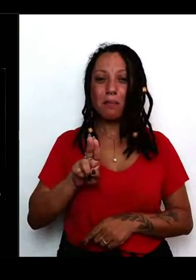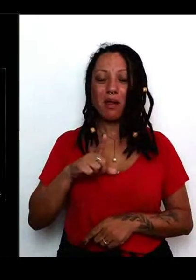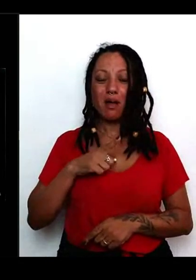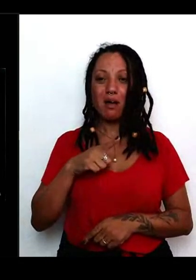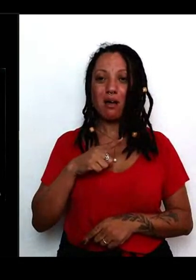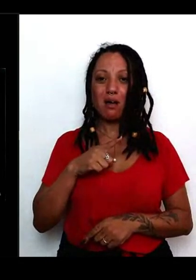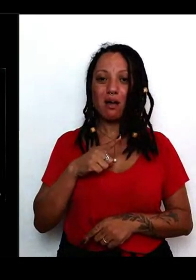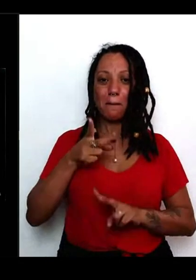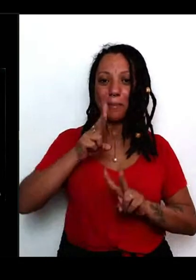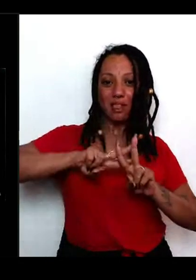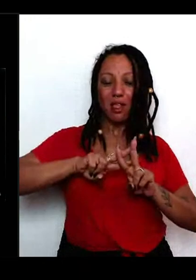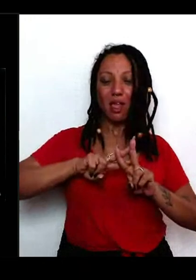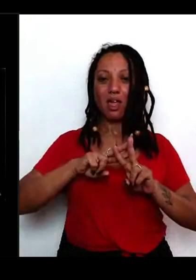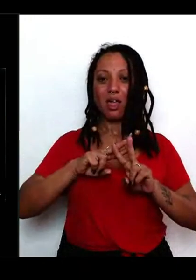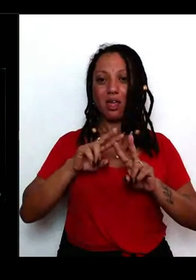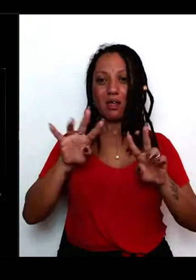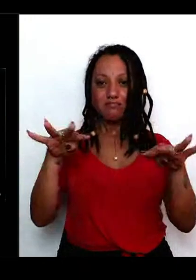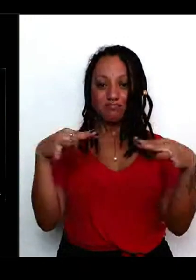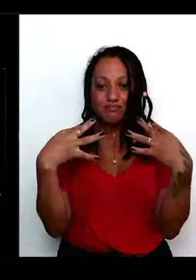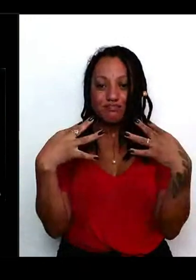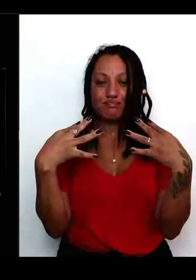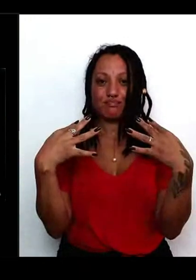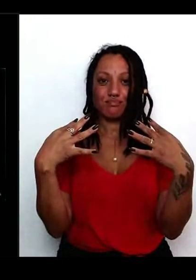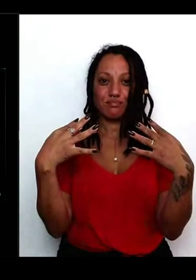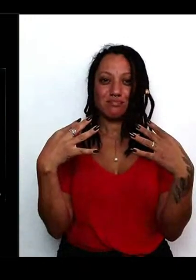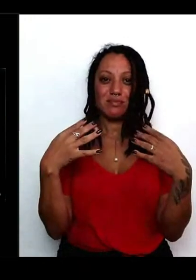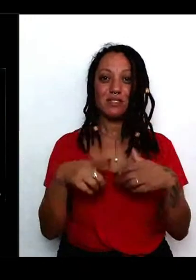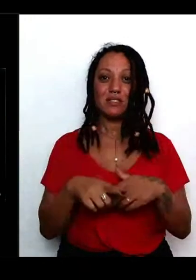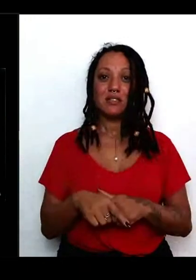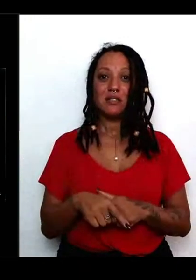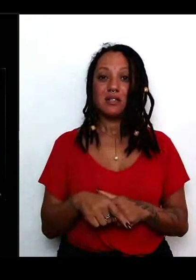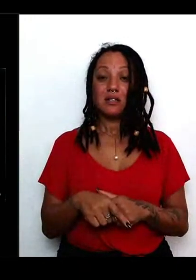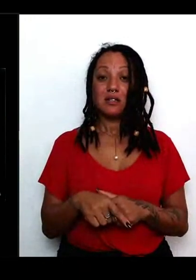awful could I have the last two